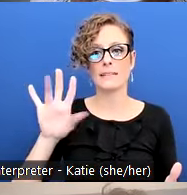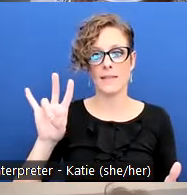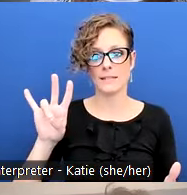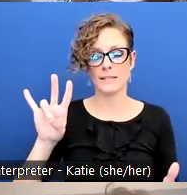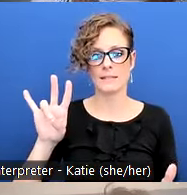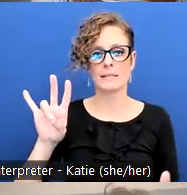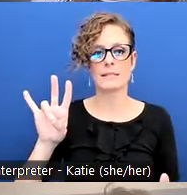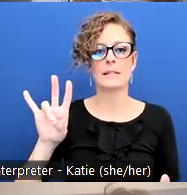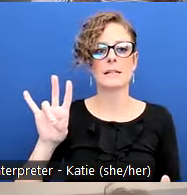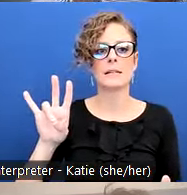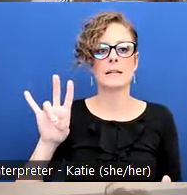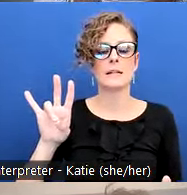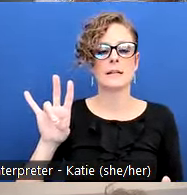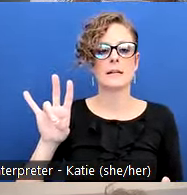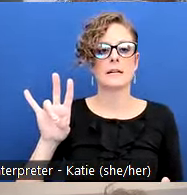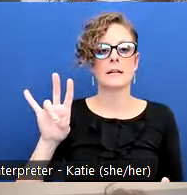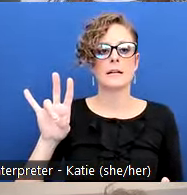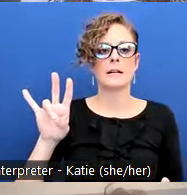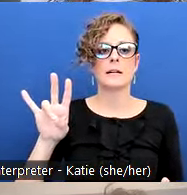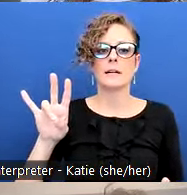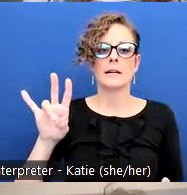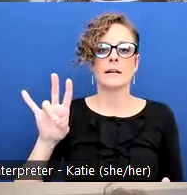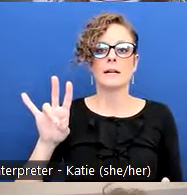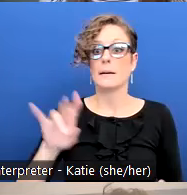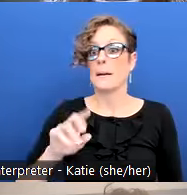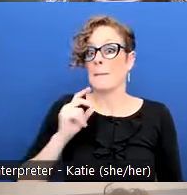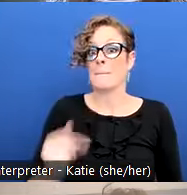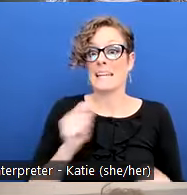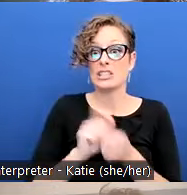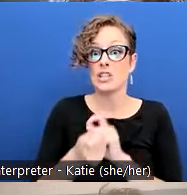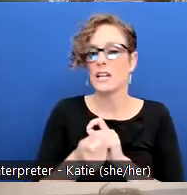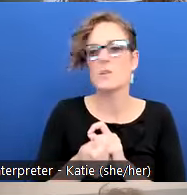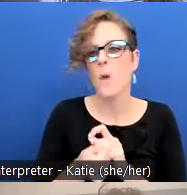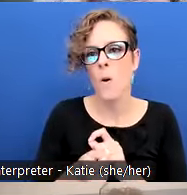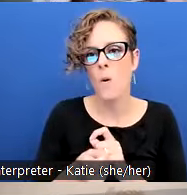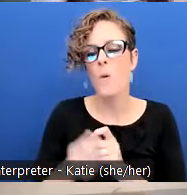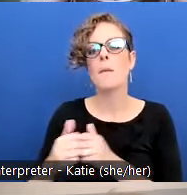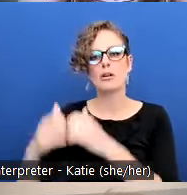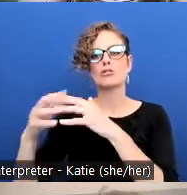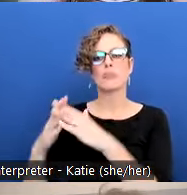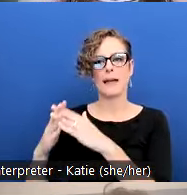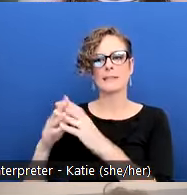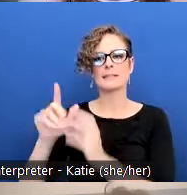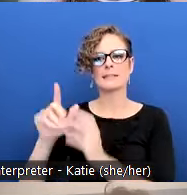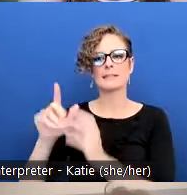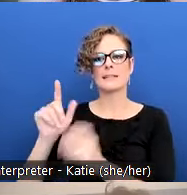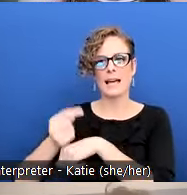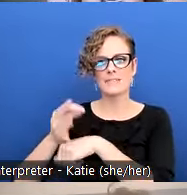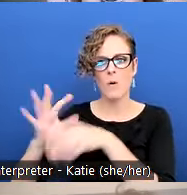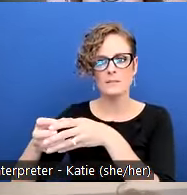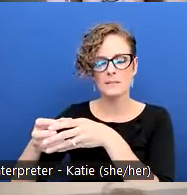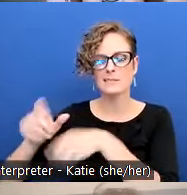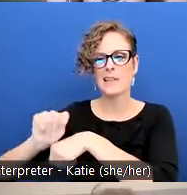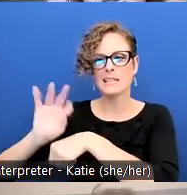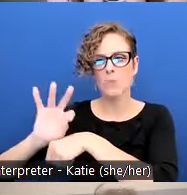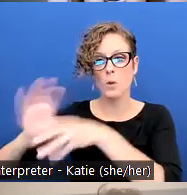This is another one that doesn't make changes immediately, but creates a task force. And the role of this task